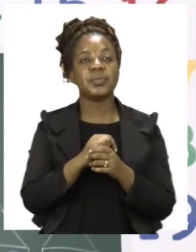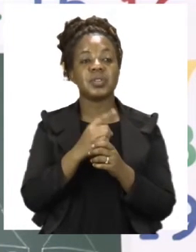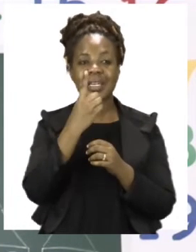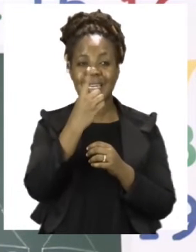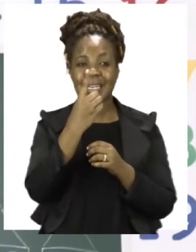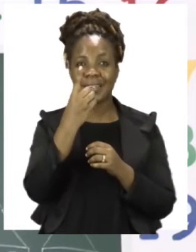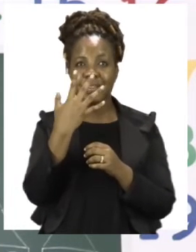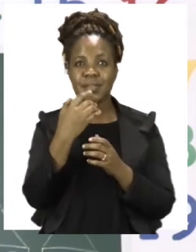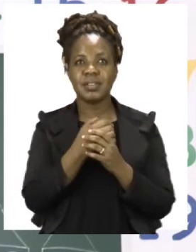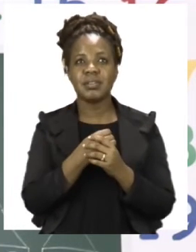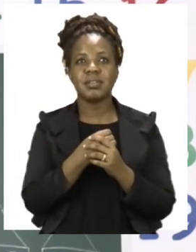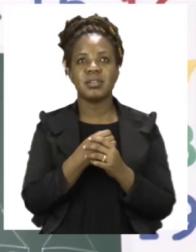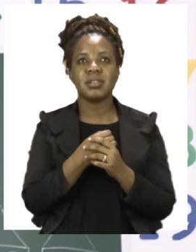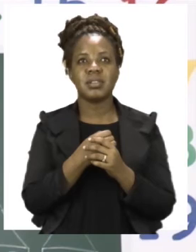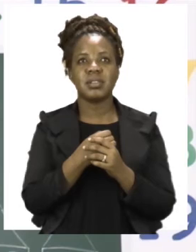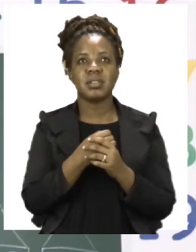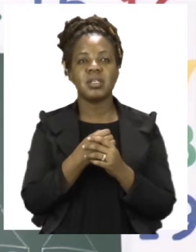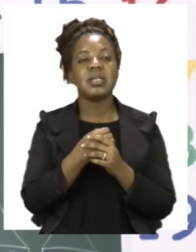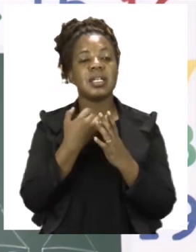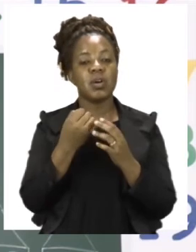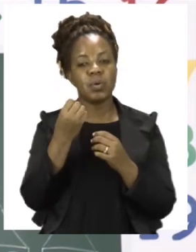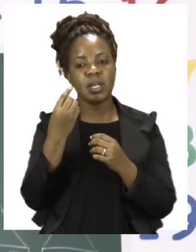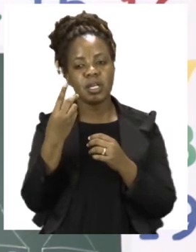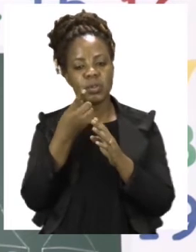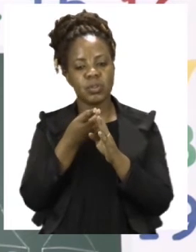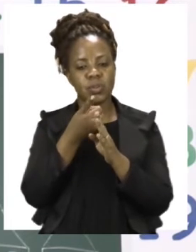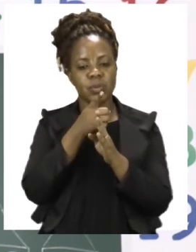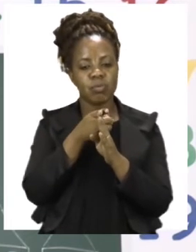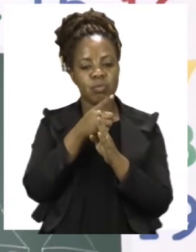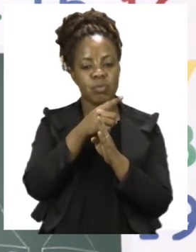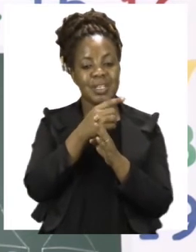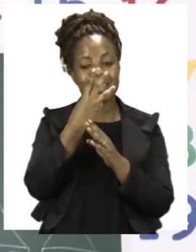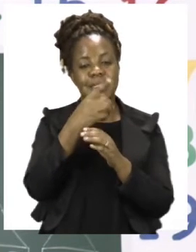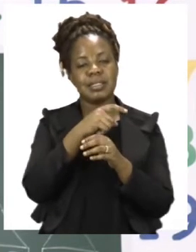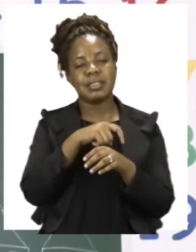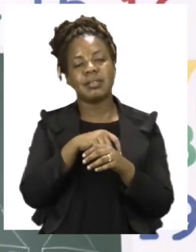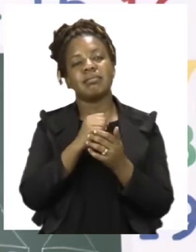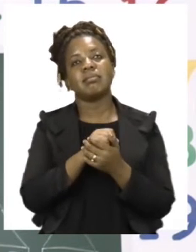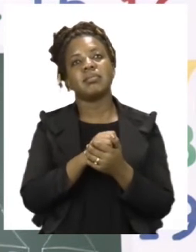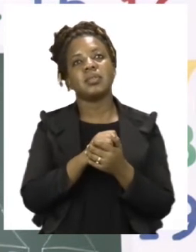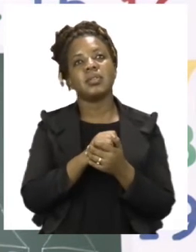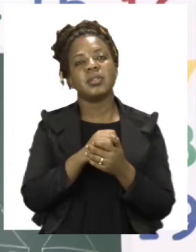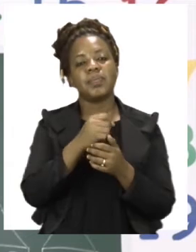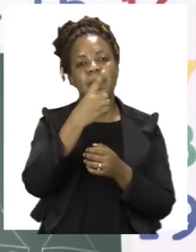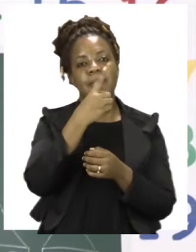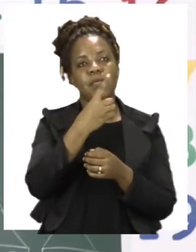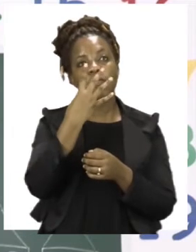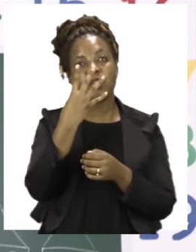there. So we need 3 numbers counting backwards. So we say from 15 the next number is